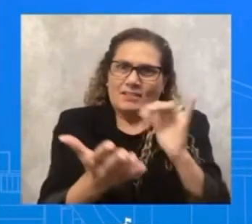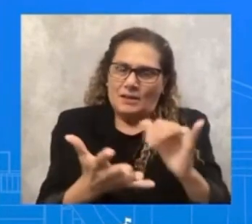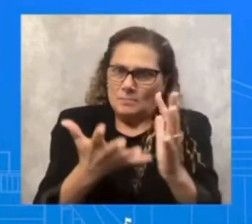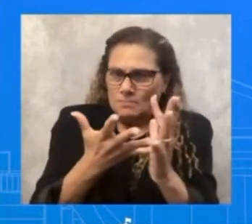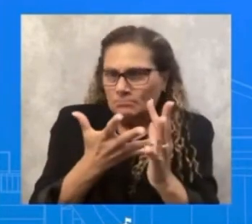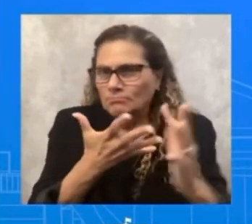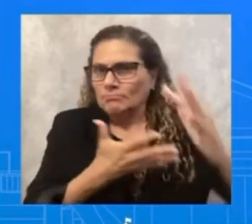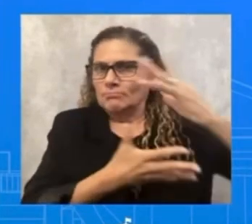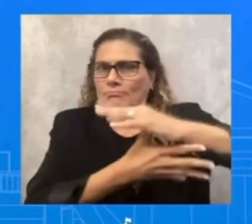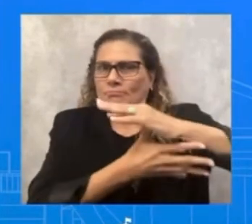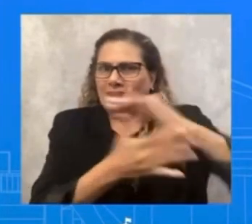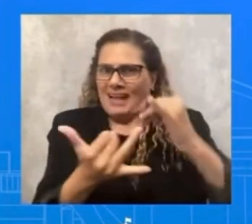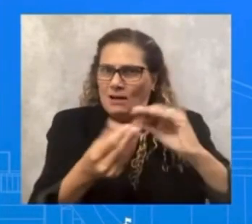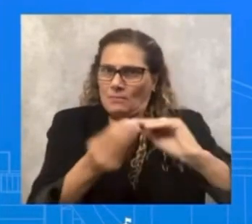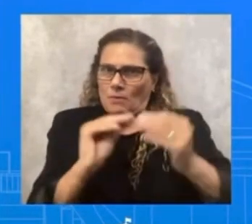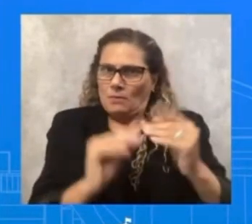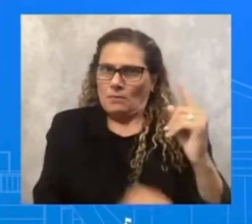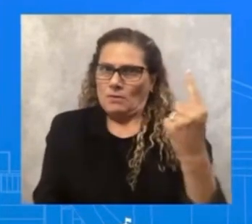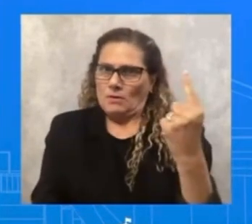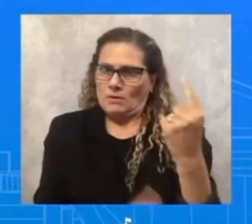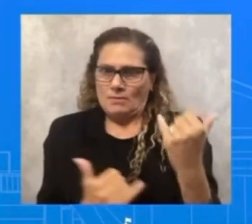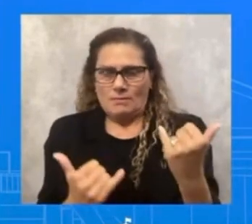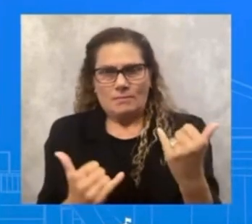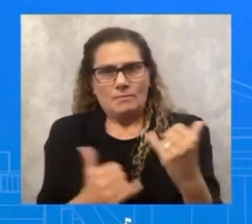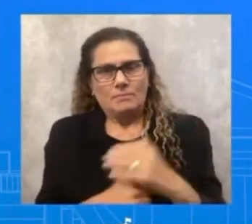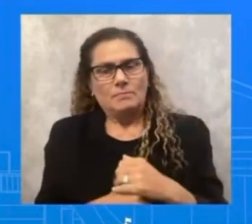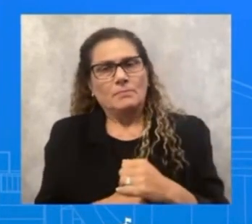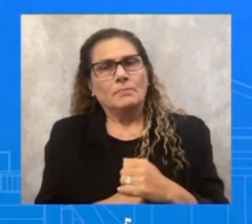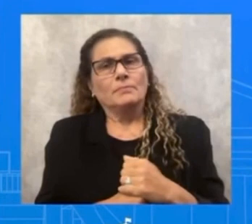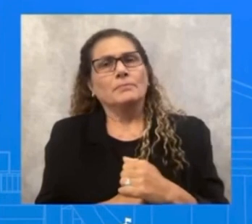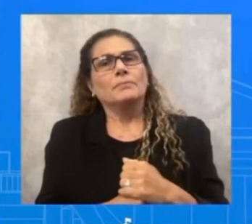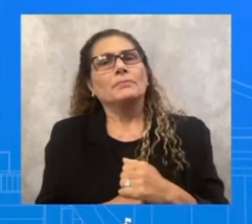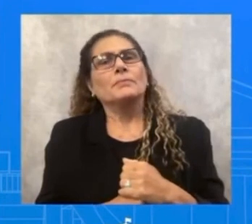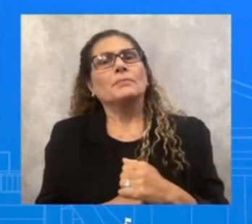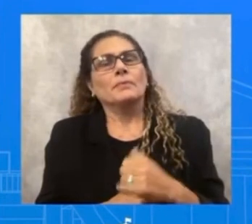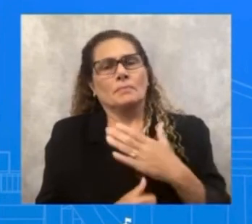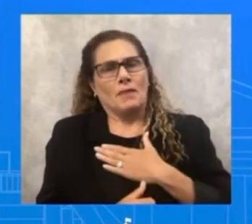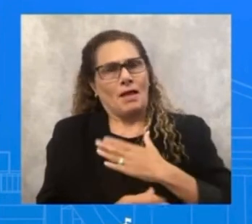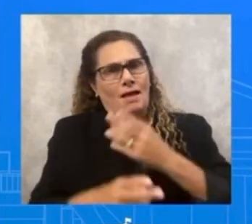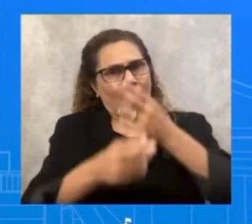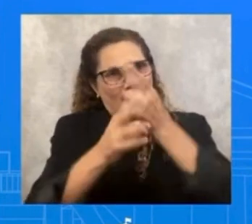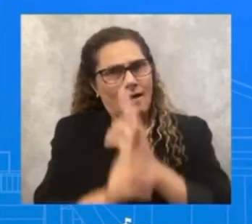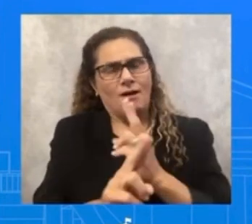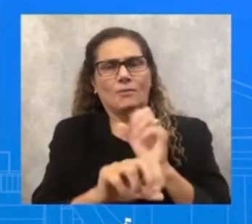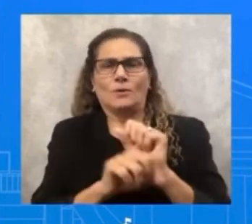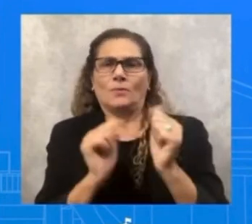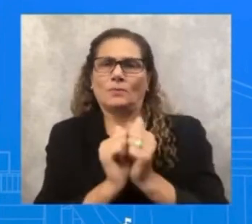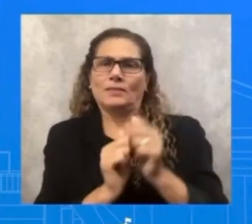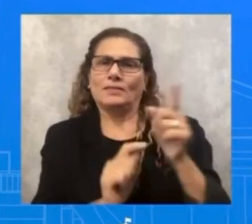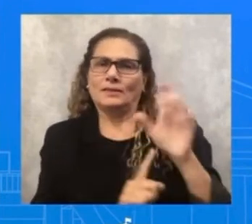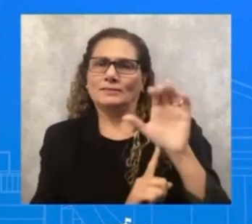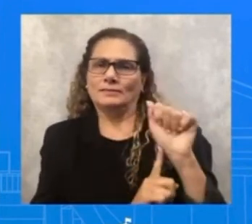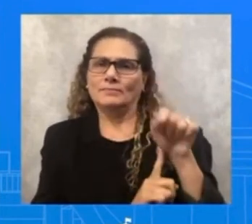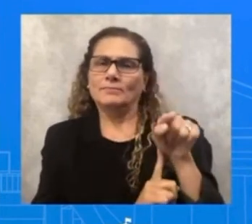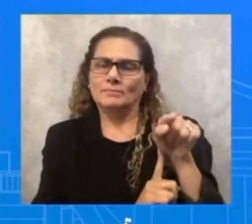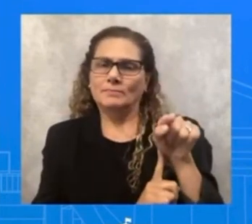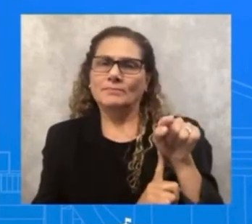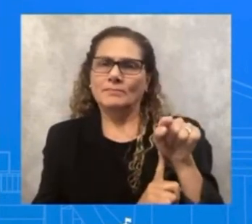great honor to work on the Affordable Care Act, and I was very worried about the Affordable Care Act when the previous administration